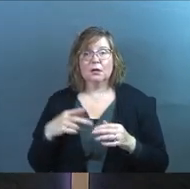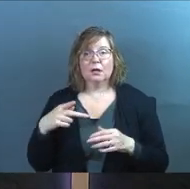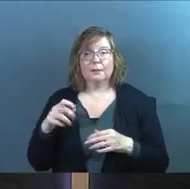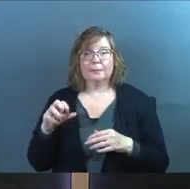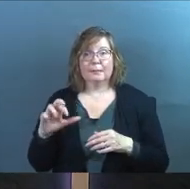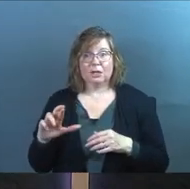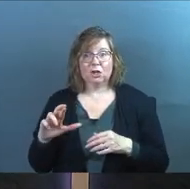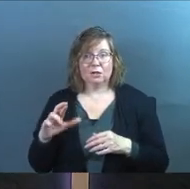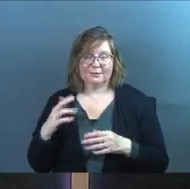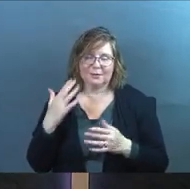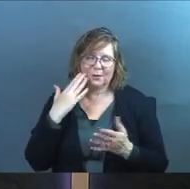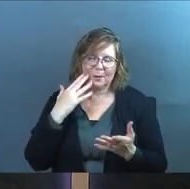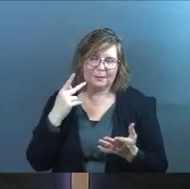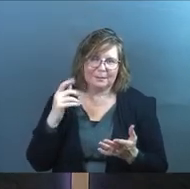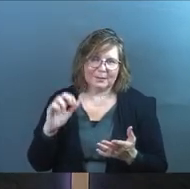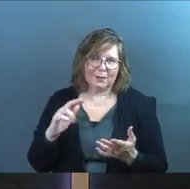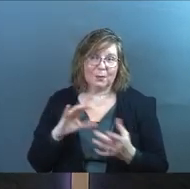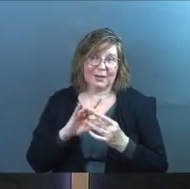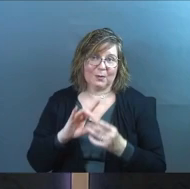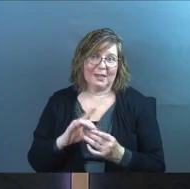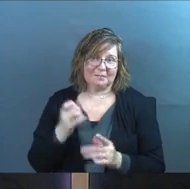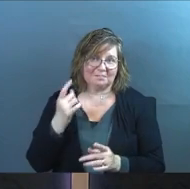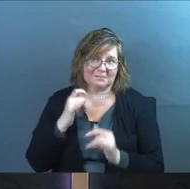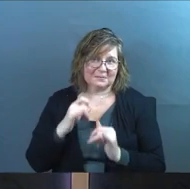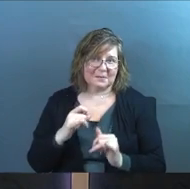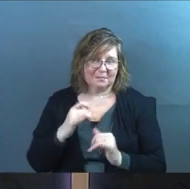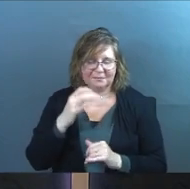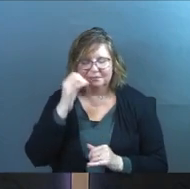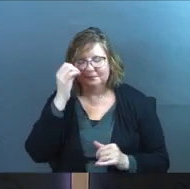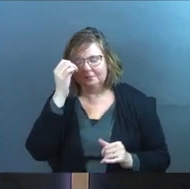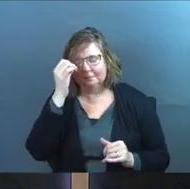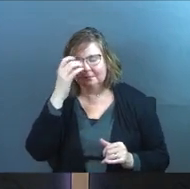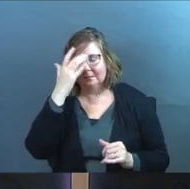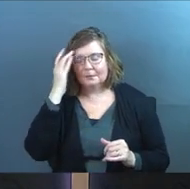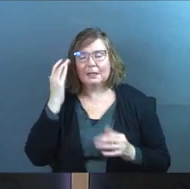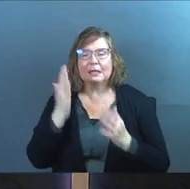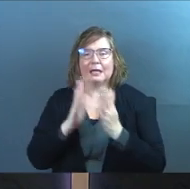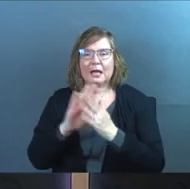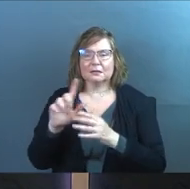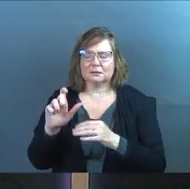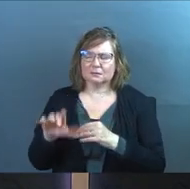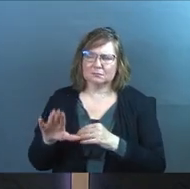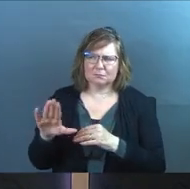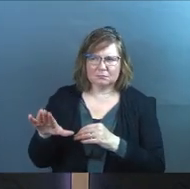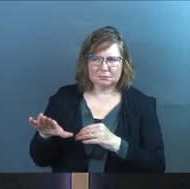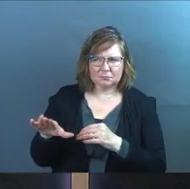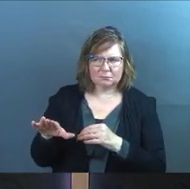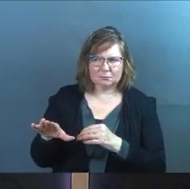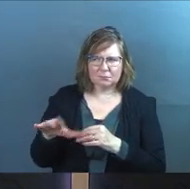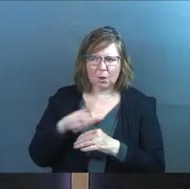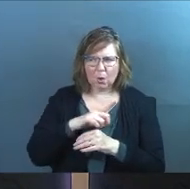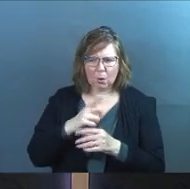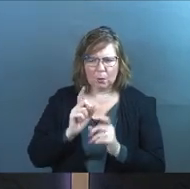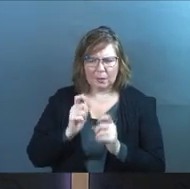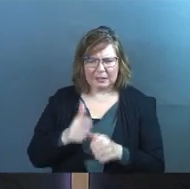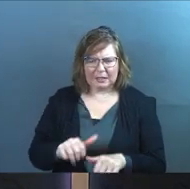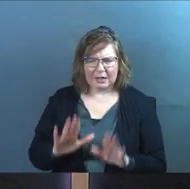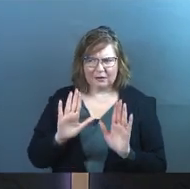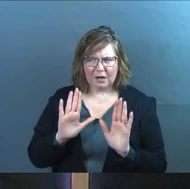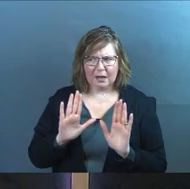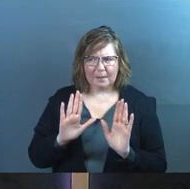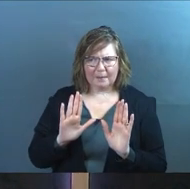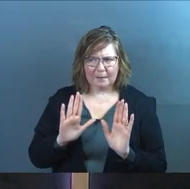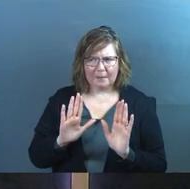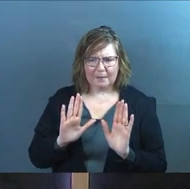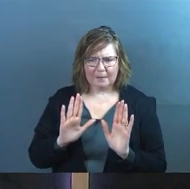Peter, you know, being Peter, we can relate to Peter, right? He asks Jesus this question. He says, "Lord, we've given up," Matthew